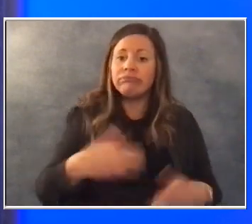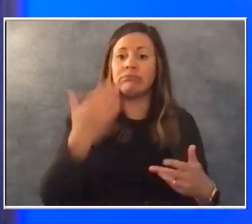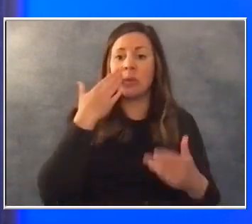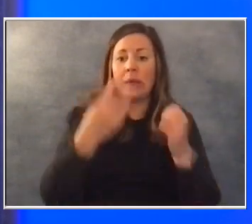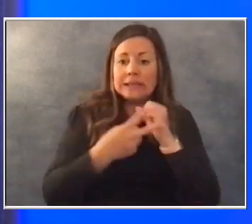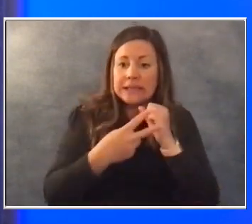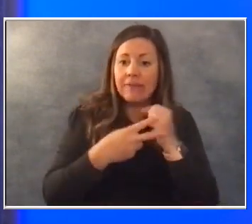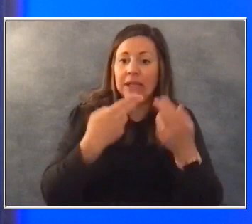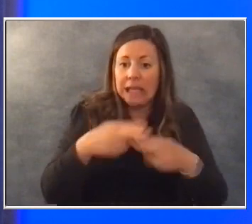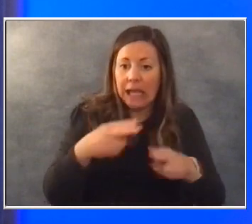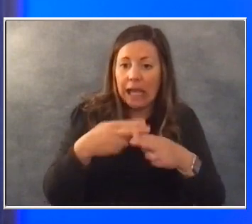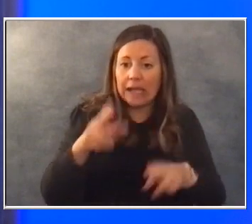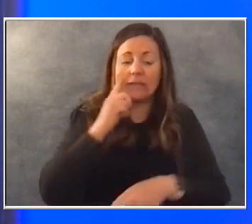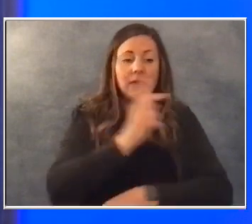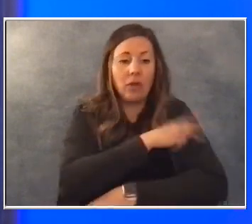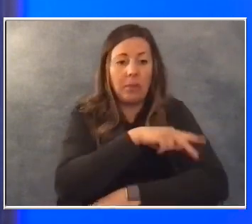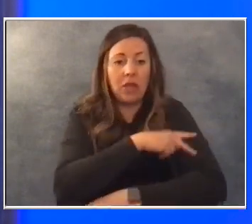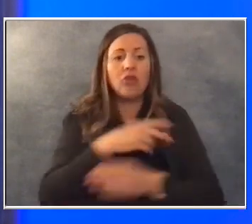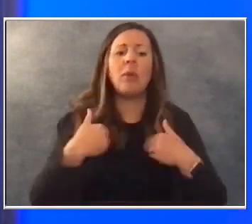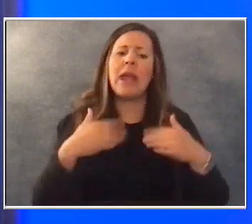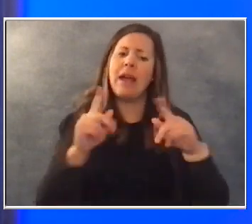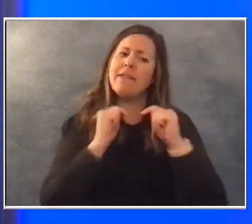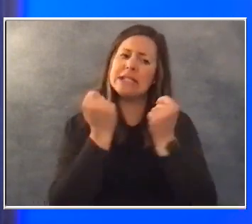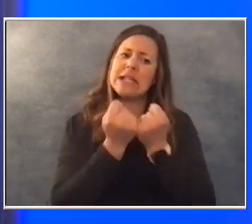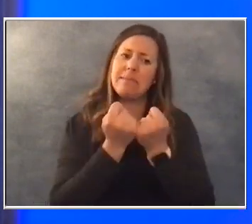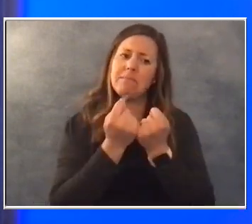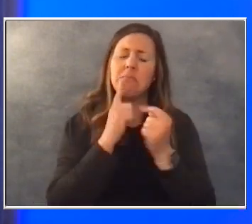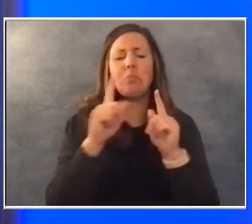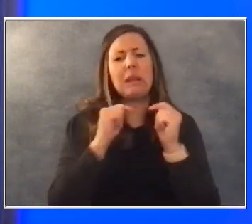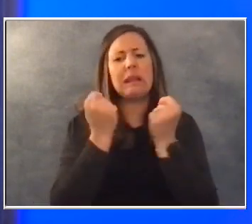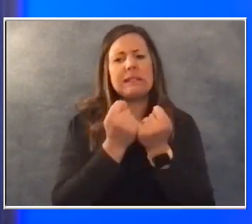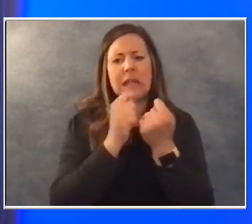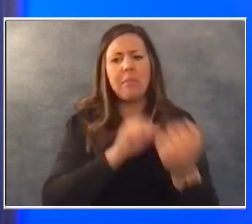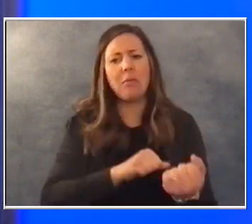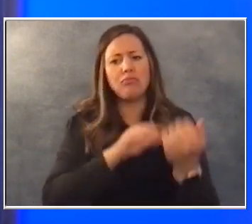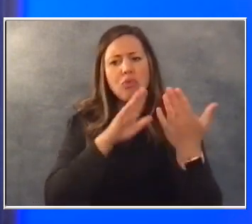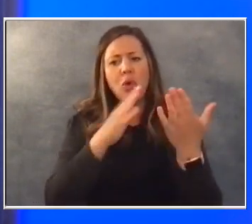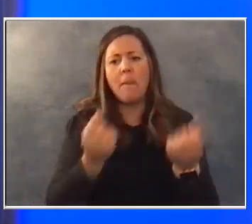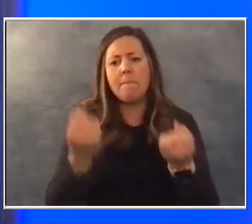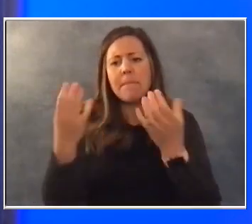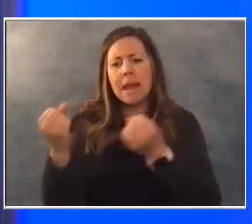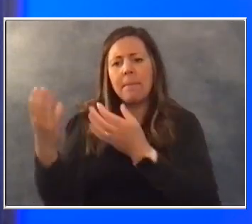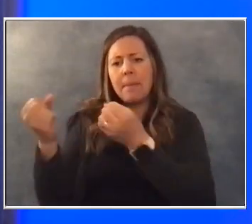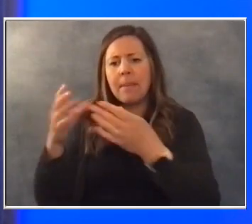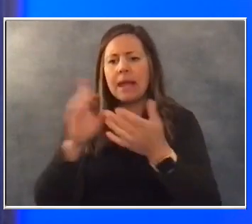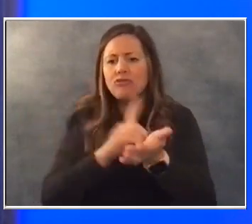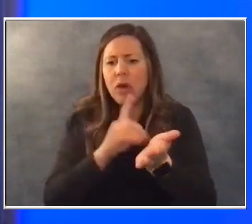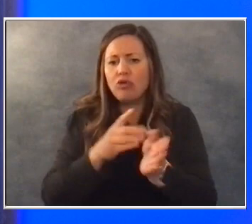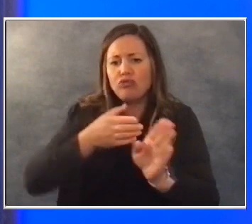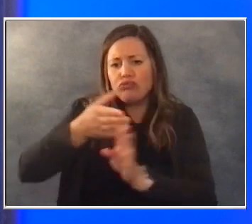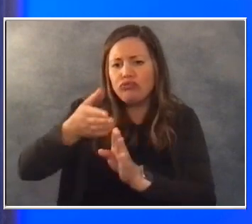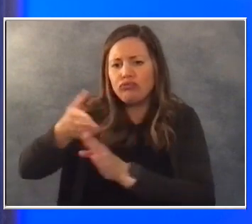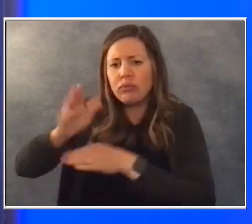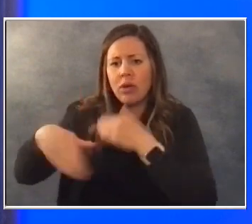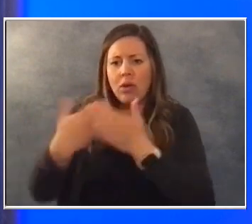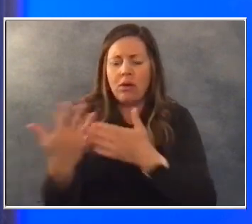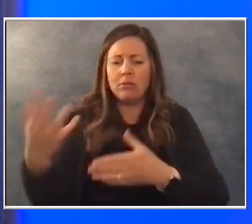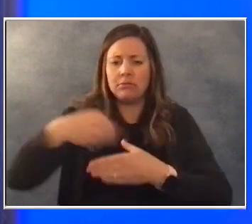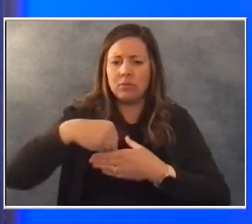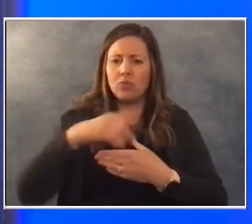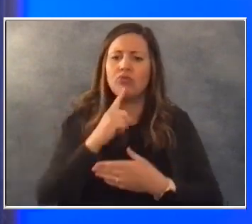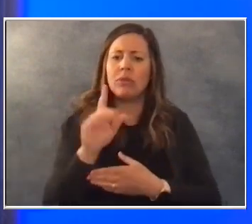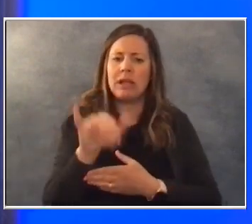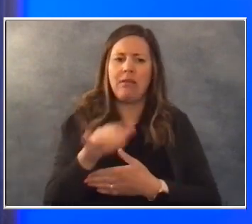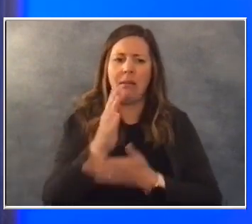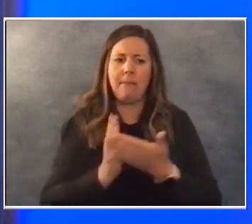So we have a team. It's a team approach here. It's a multidisciplinary team approach, and so it's part of our a